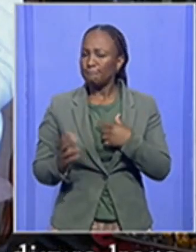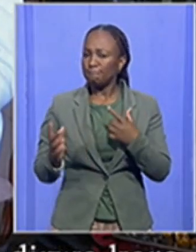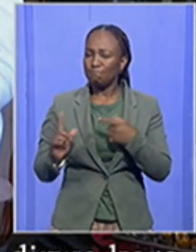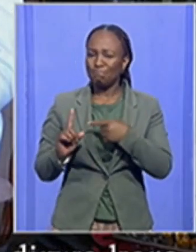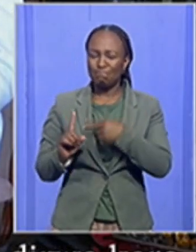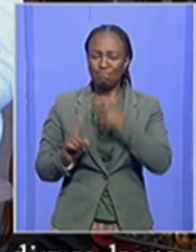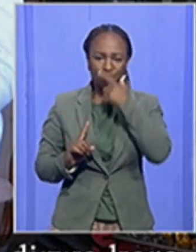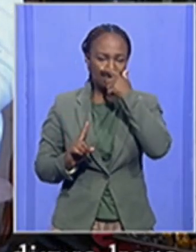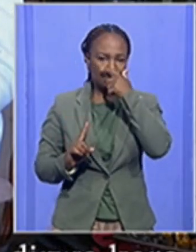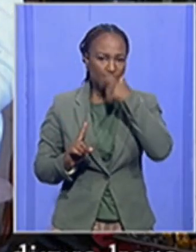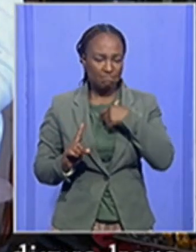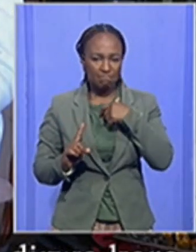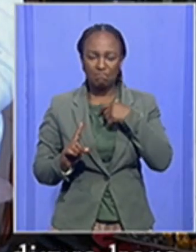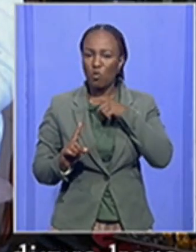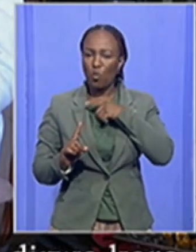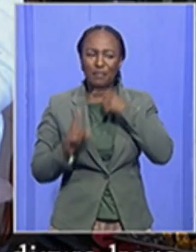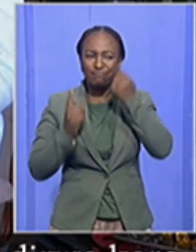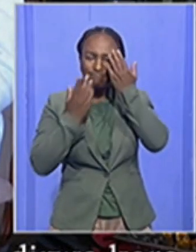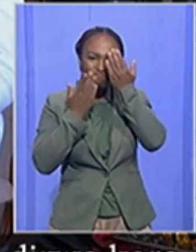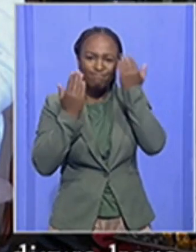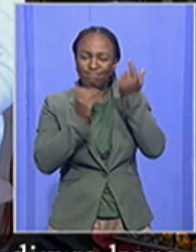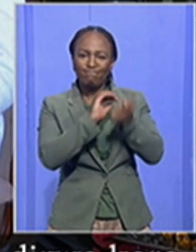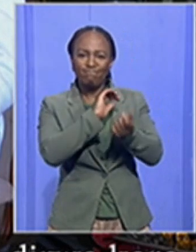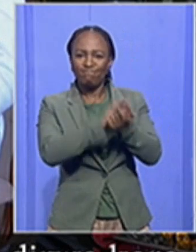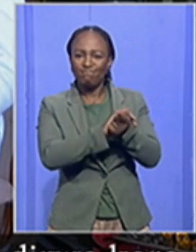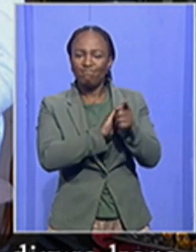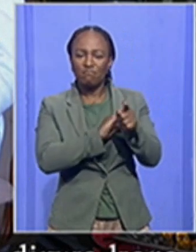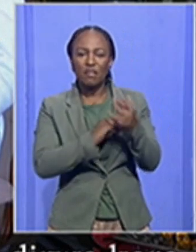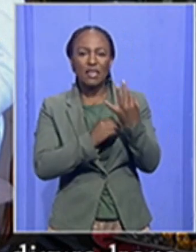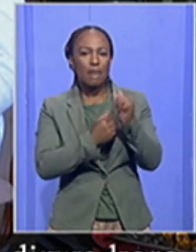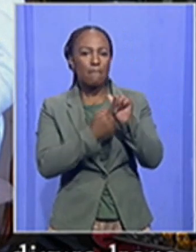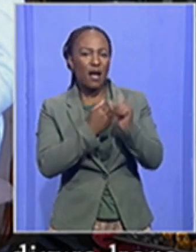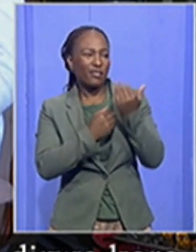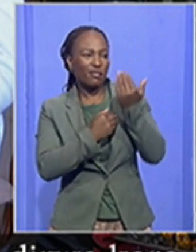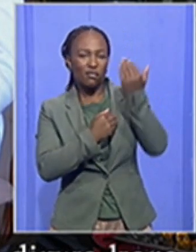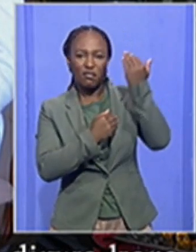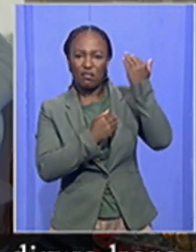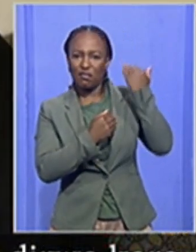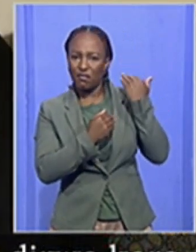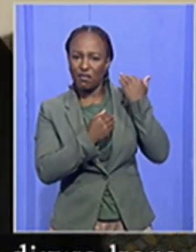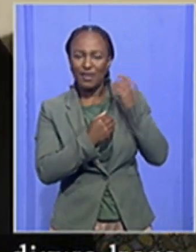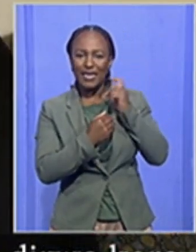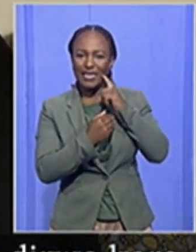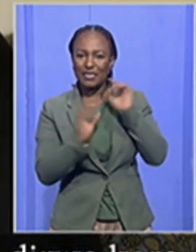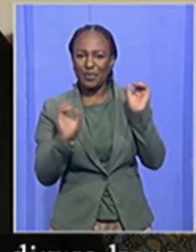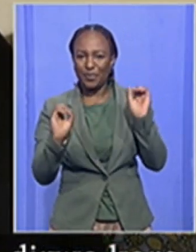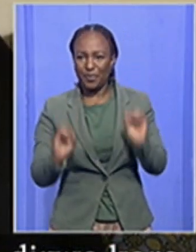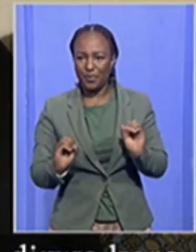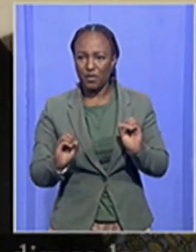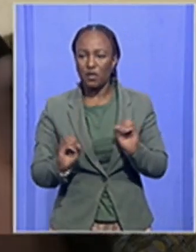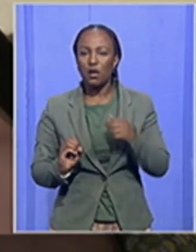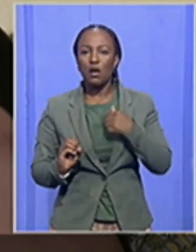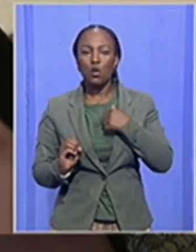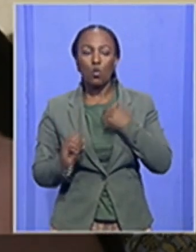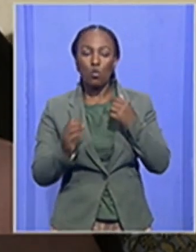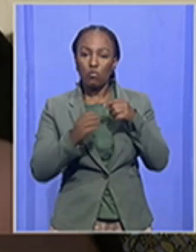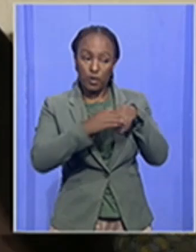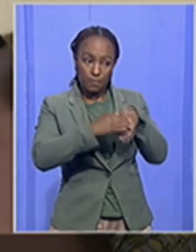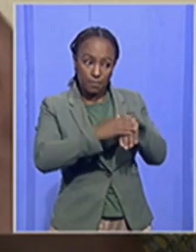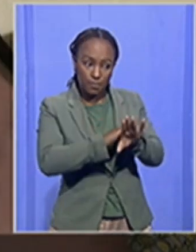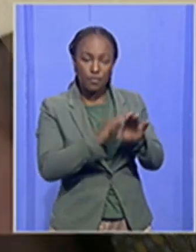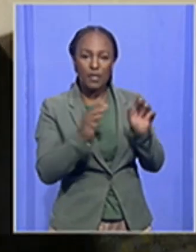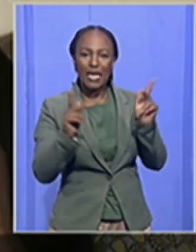gore ga itse gore go diragetseng. A re dikgwedi tse 3 tse di fetileng di ne di se bonolo. A re tsena go Kimberley re tlhela